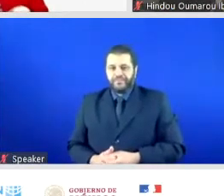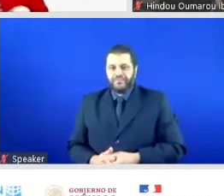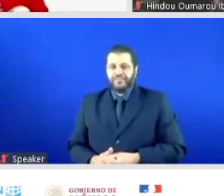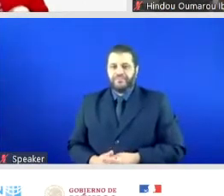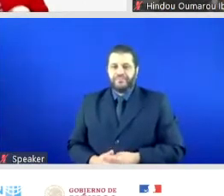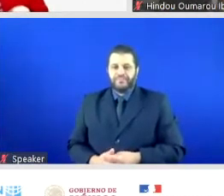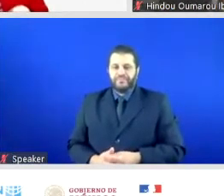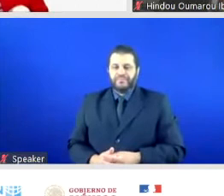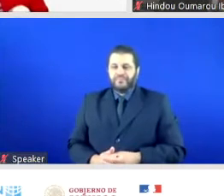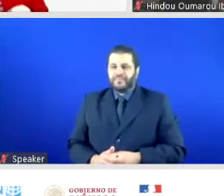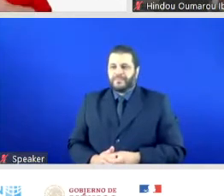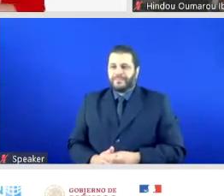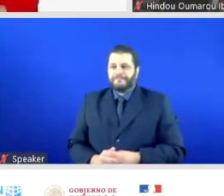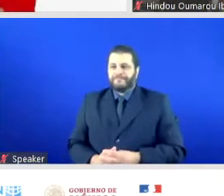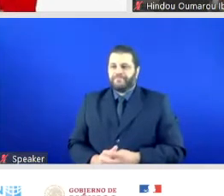Mrs. Robinson,